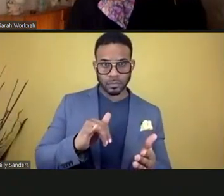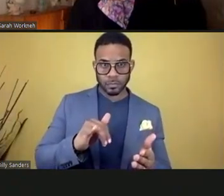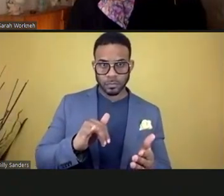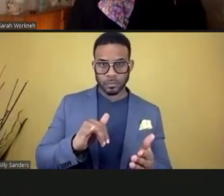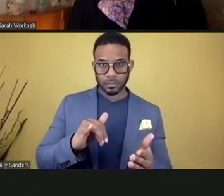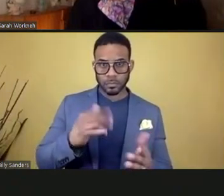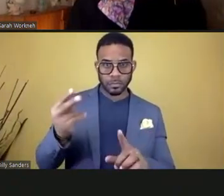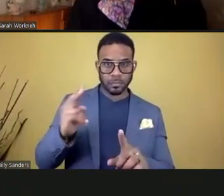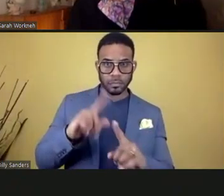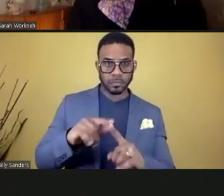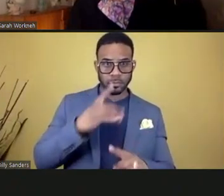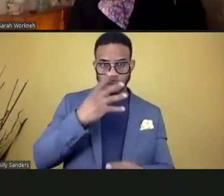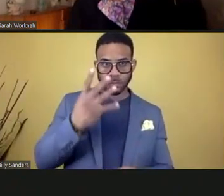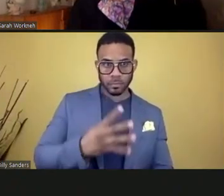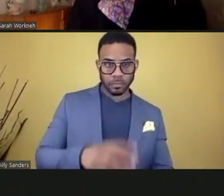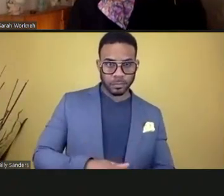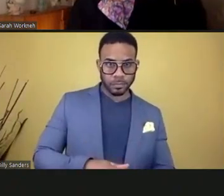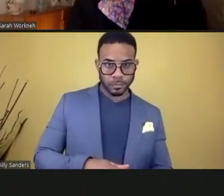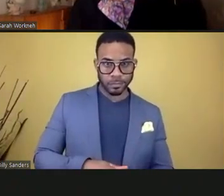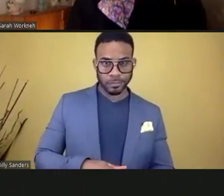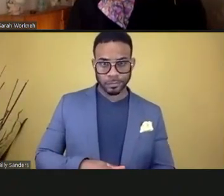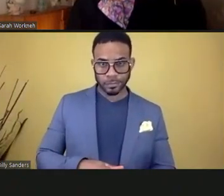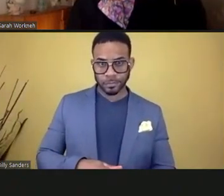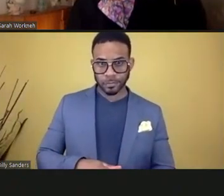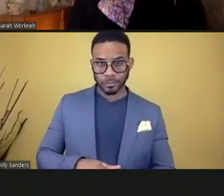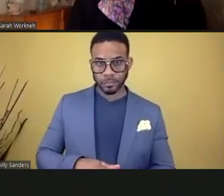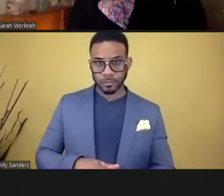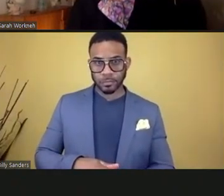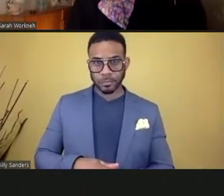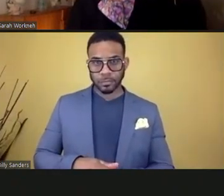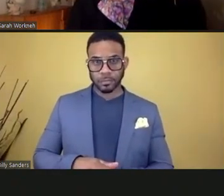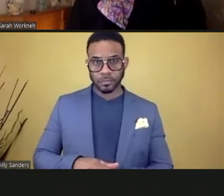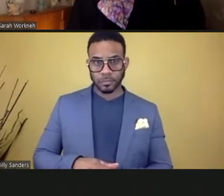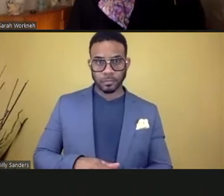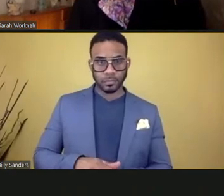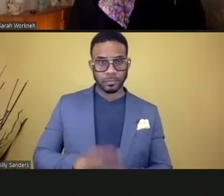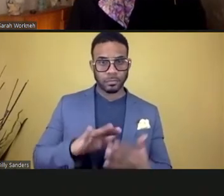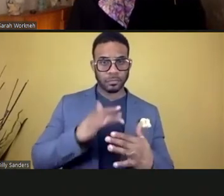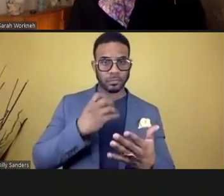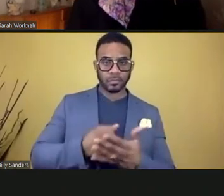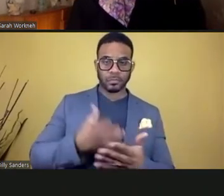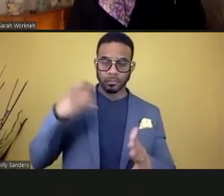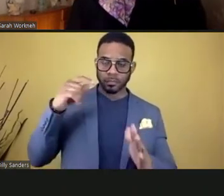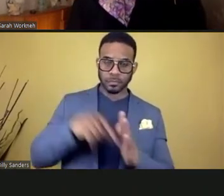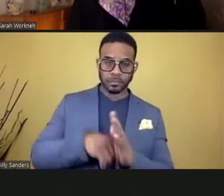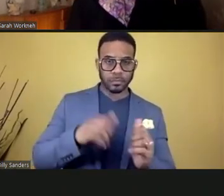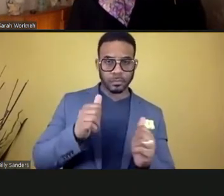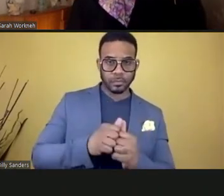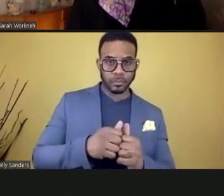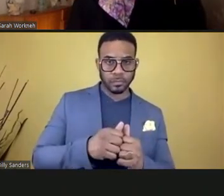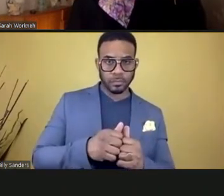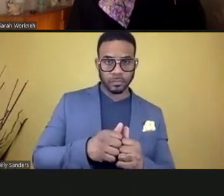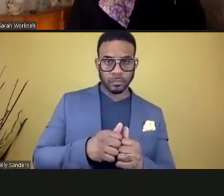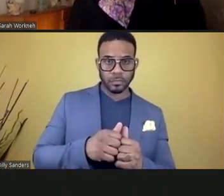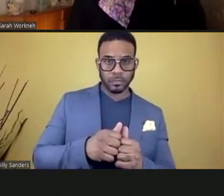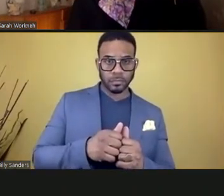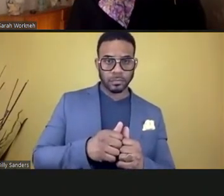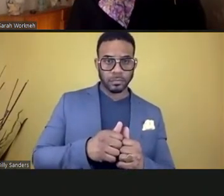that's perceived as abandoned. But the community is rich with what by census